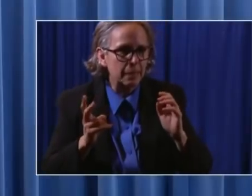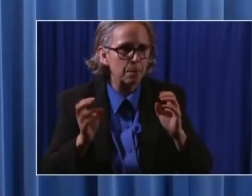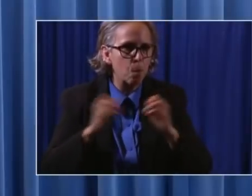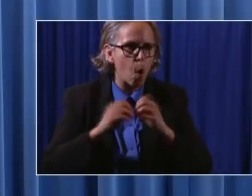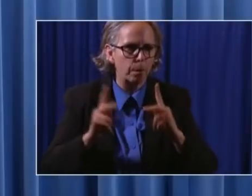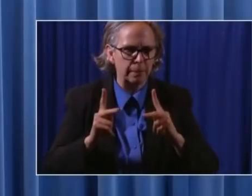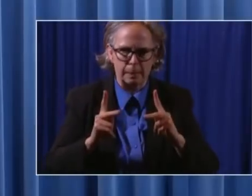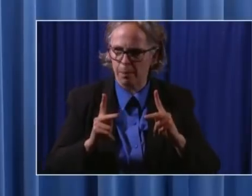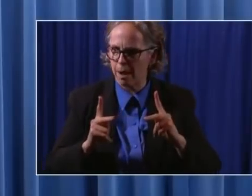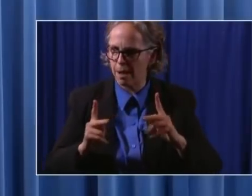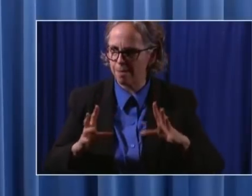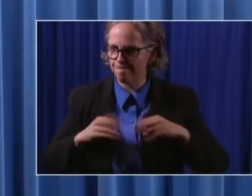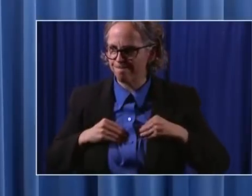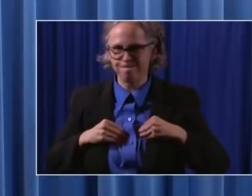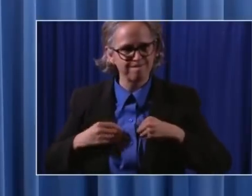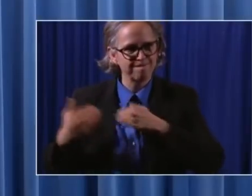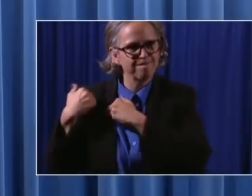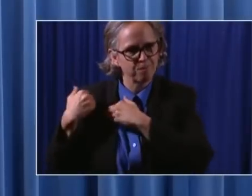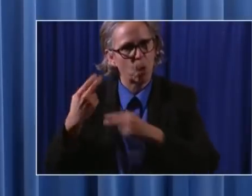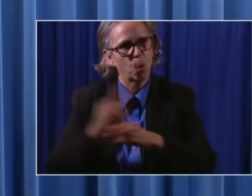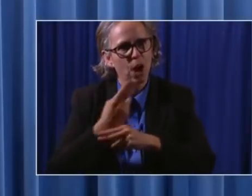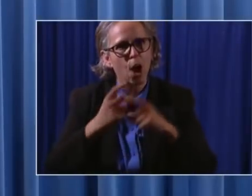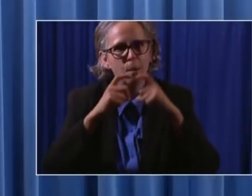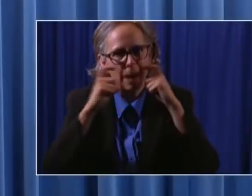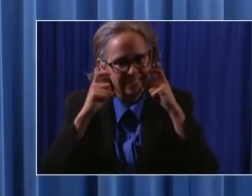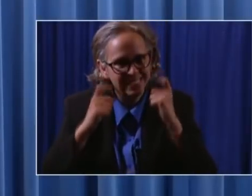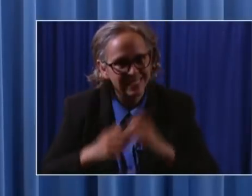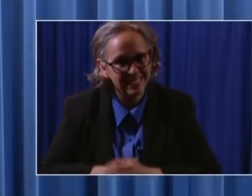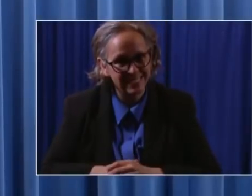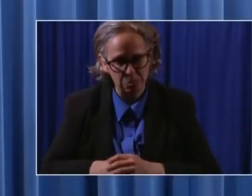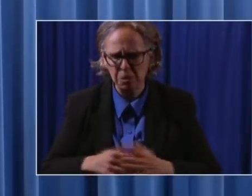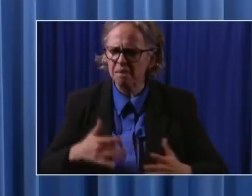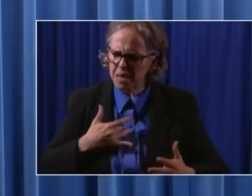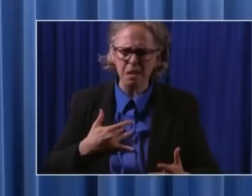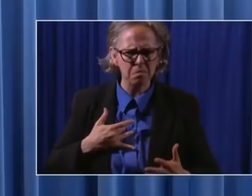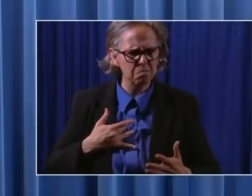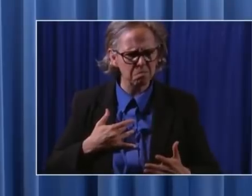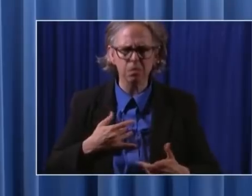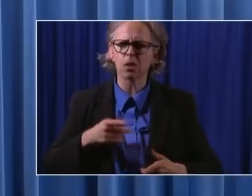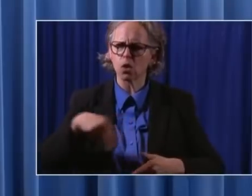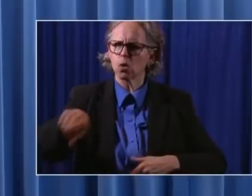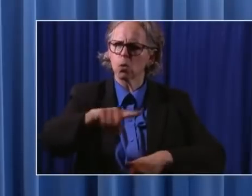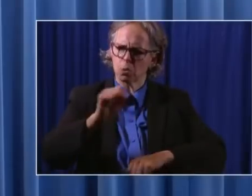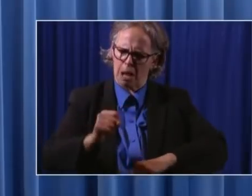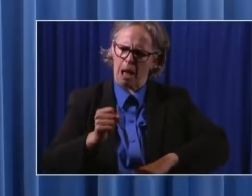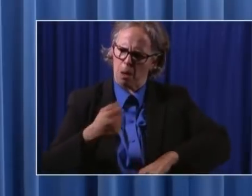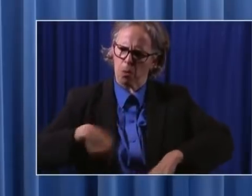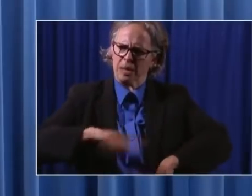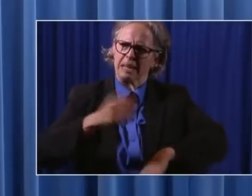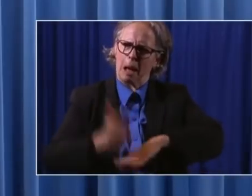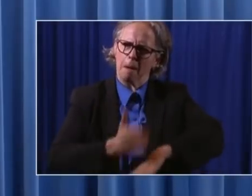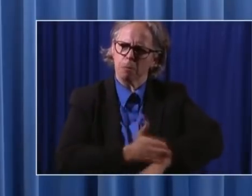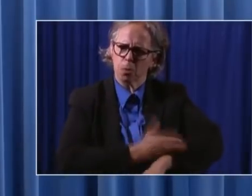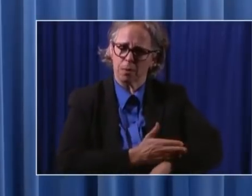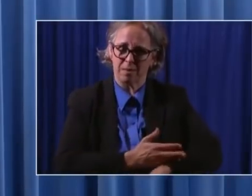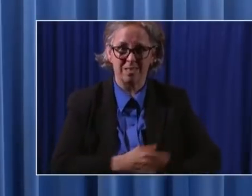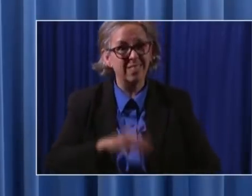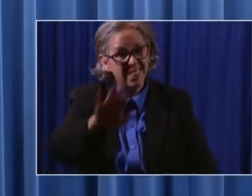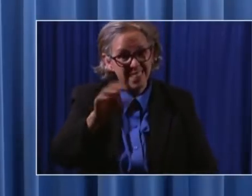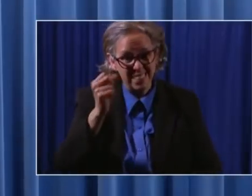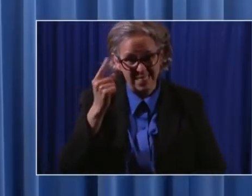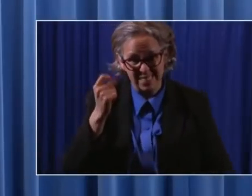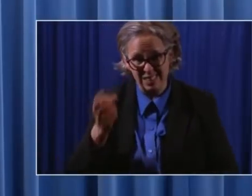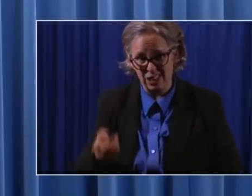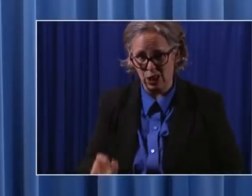frankly, that we are seeing, and the culture, I think, is moving in this direction. I think when you have 2 big companies, for example, where virtually